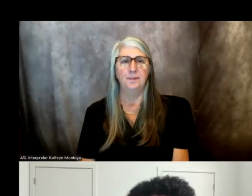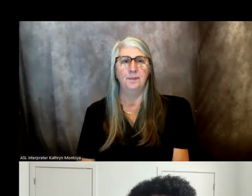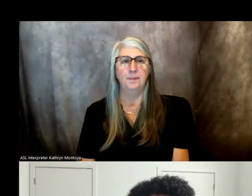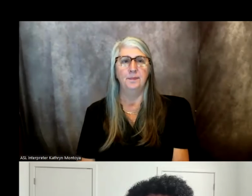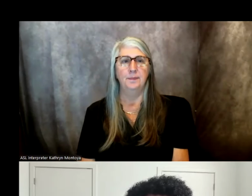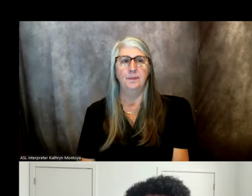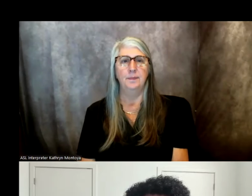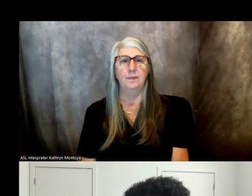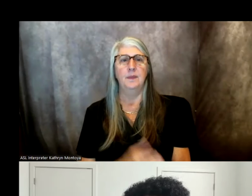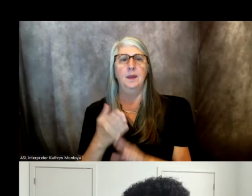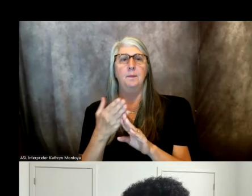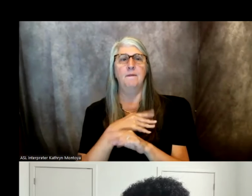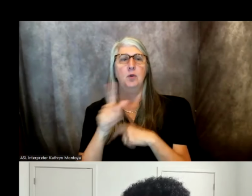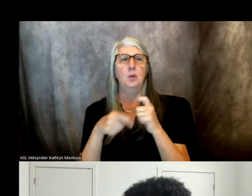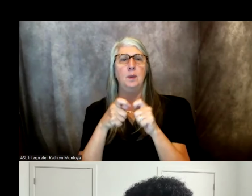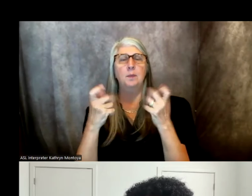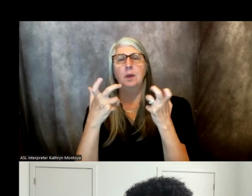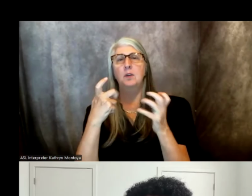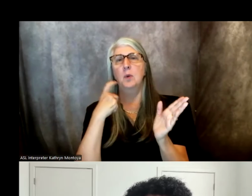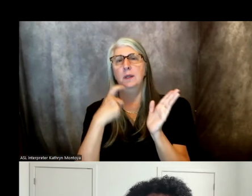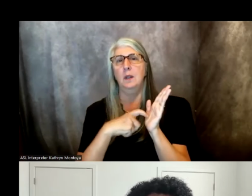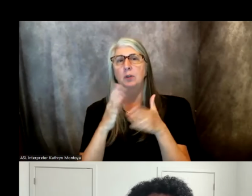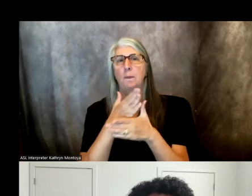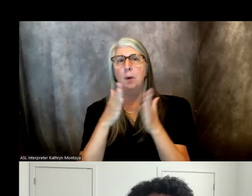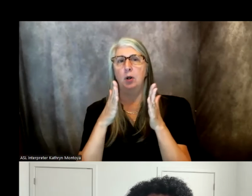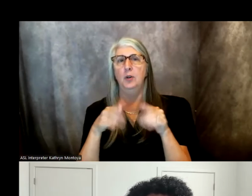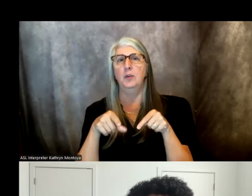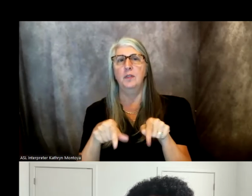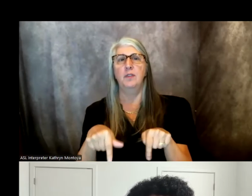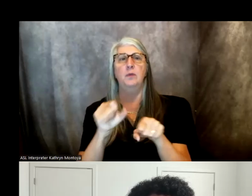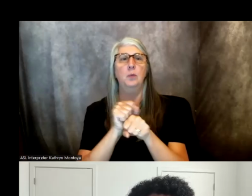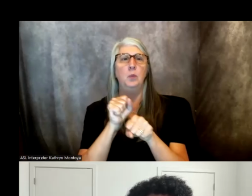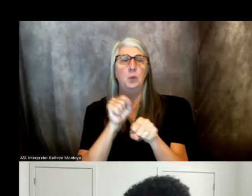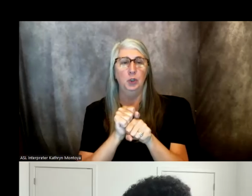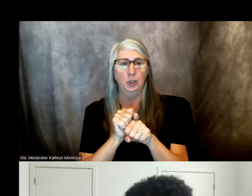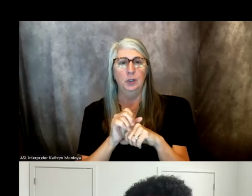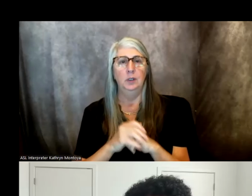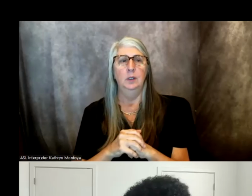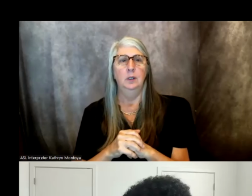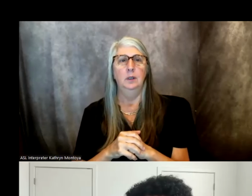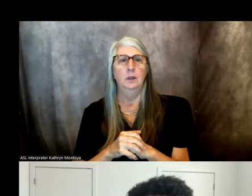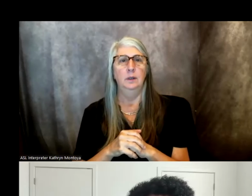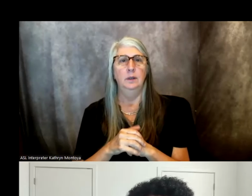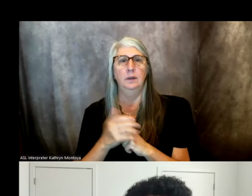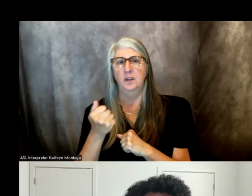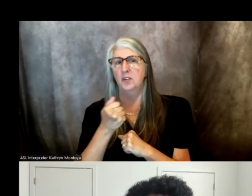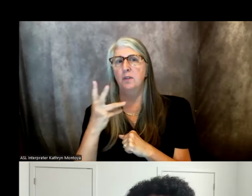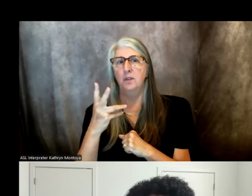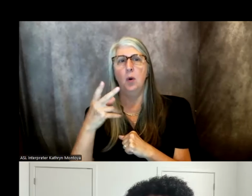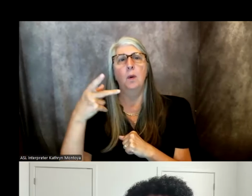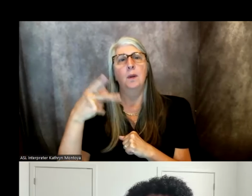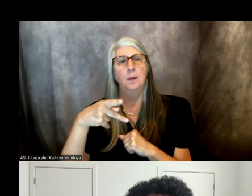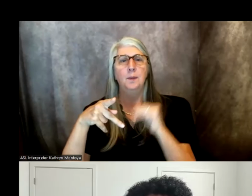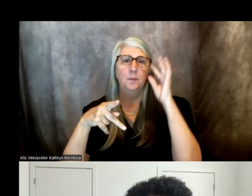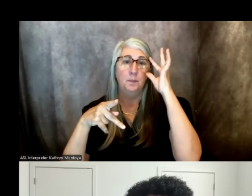And before we wrap up, just want to acknowledge our partners in this work. So of course, there's Pew, who you heard from already and then aren't